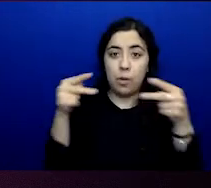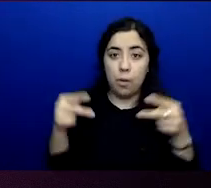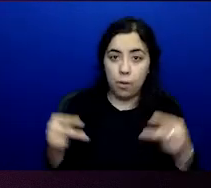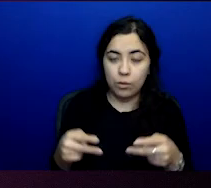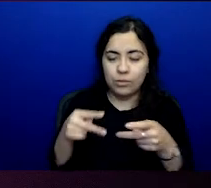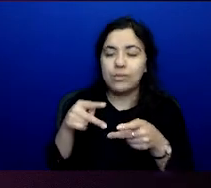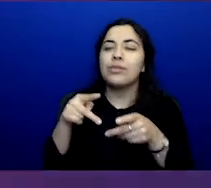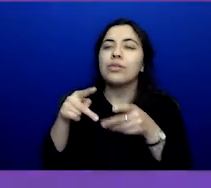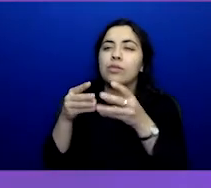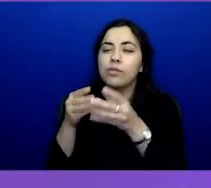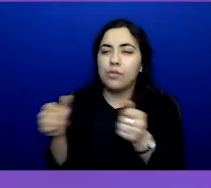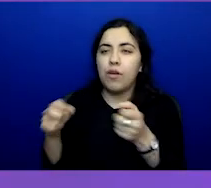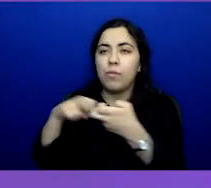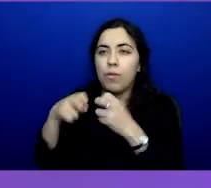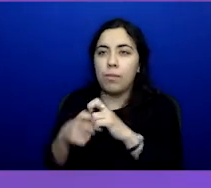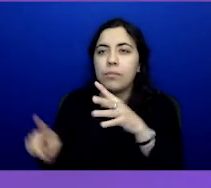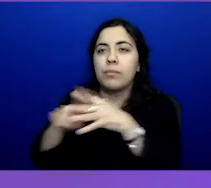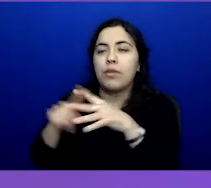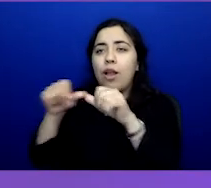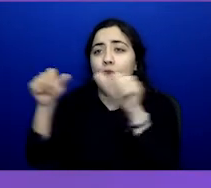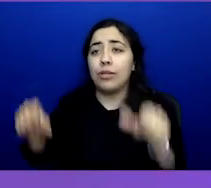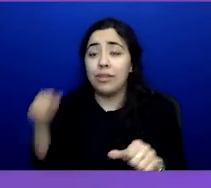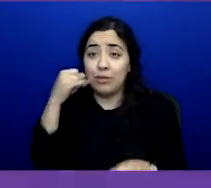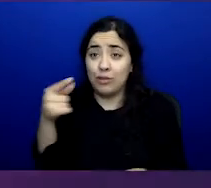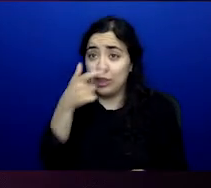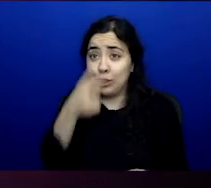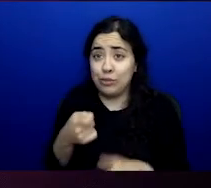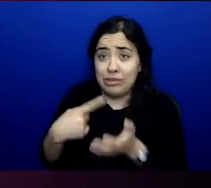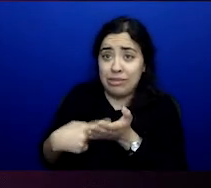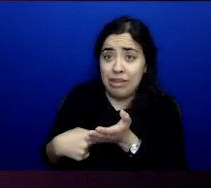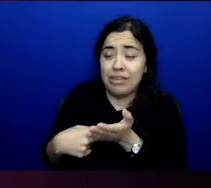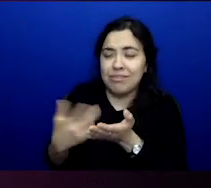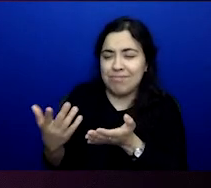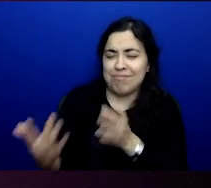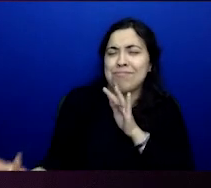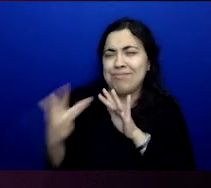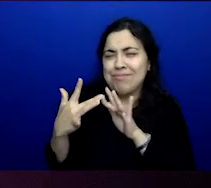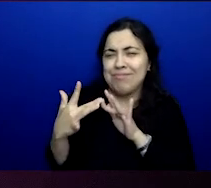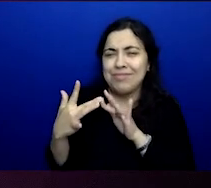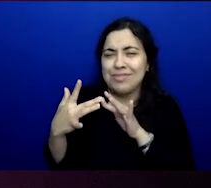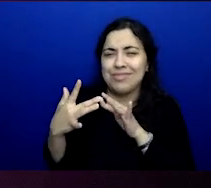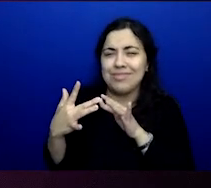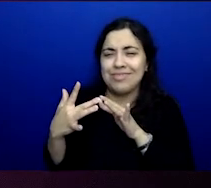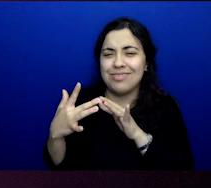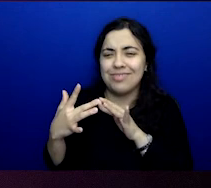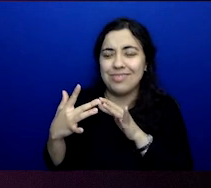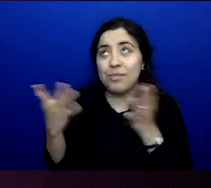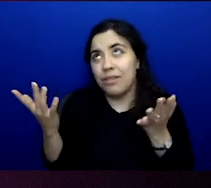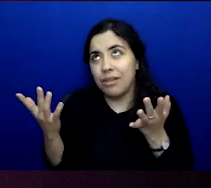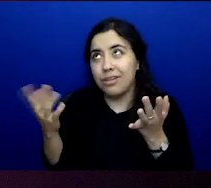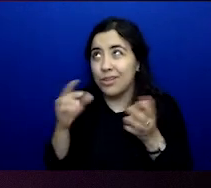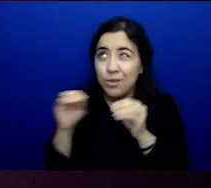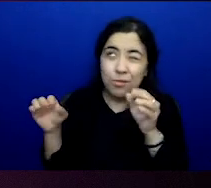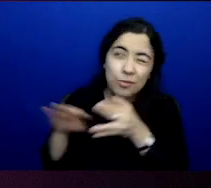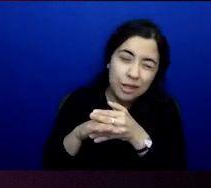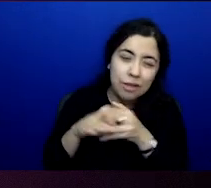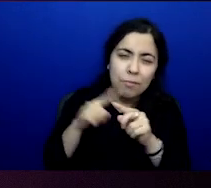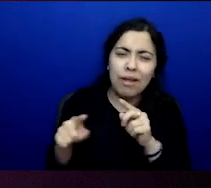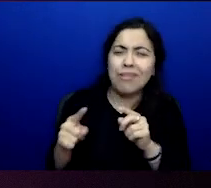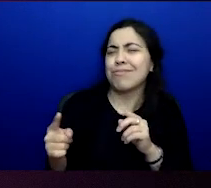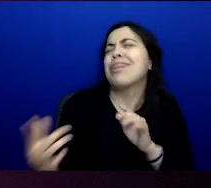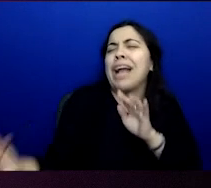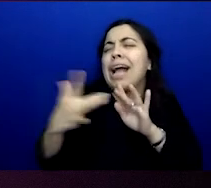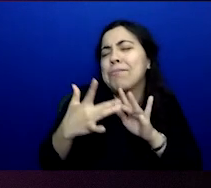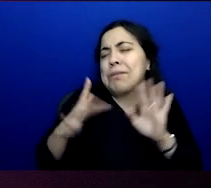in architecture. So if this is something that you're interested to talk about, please definitely hit me up during the, well, we don't have a break, but hit me up